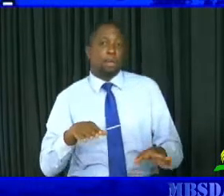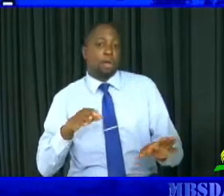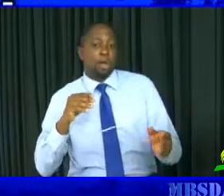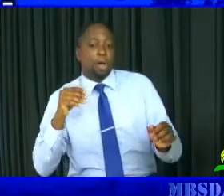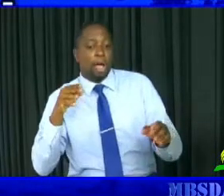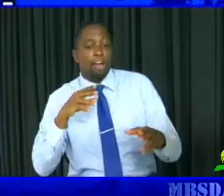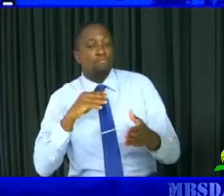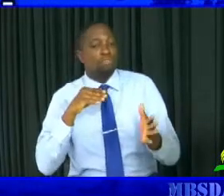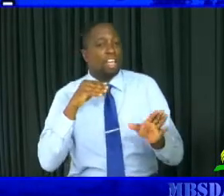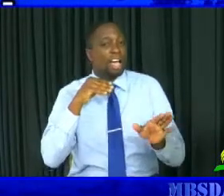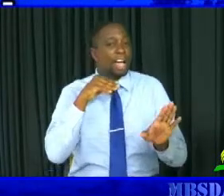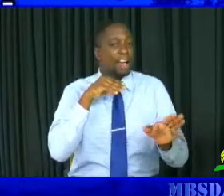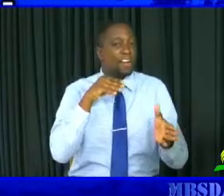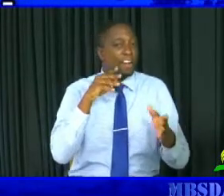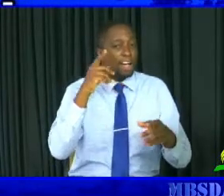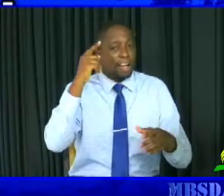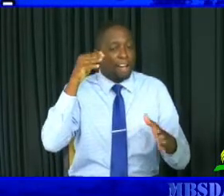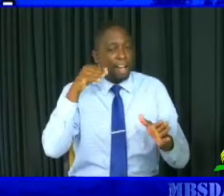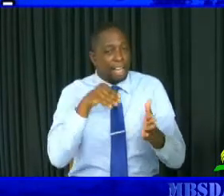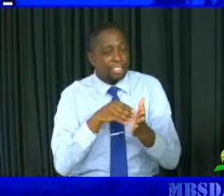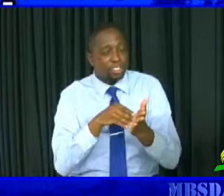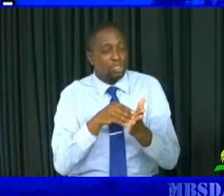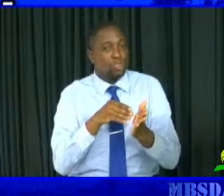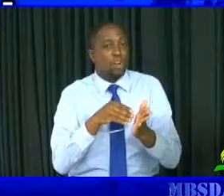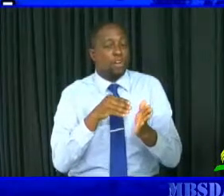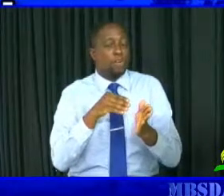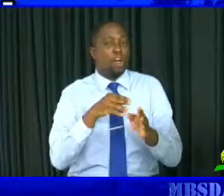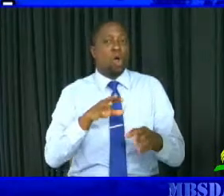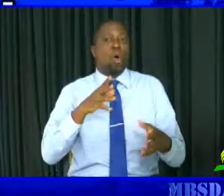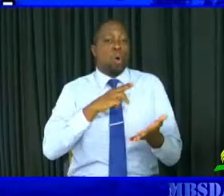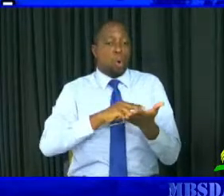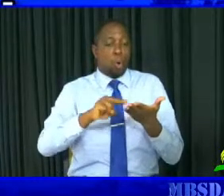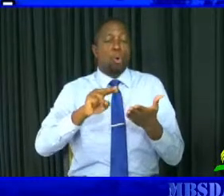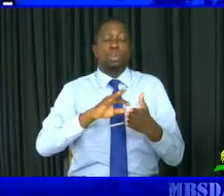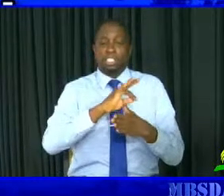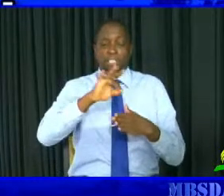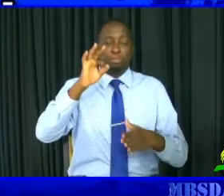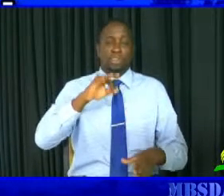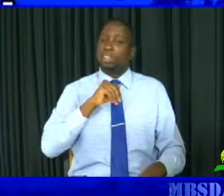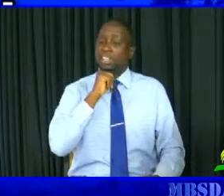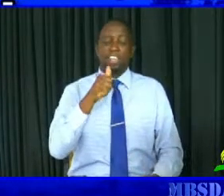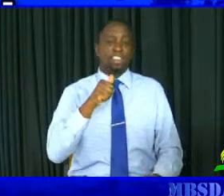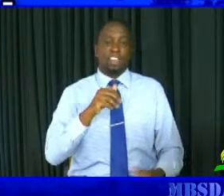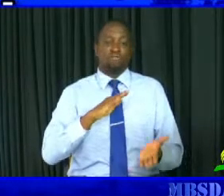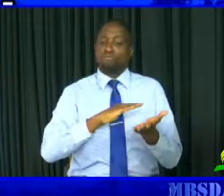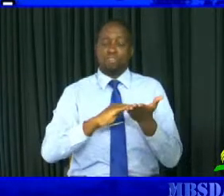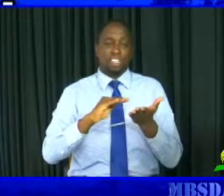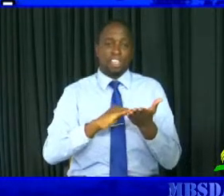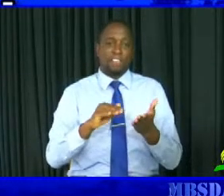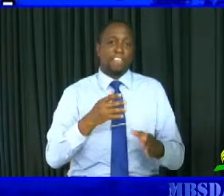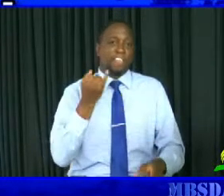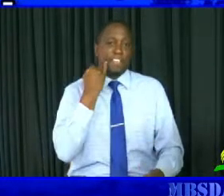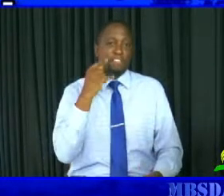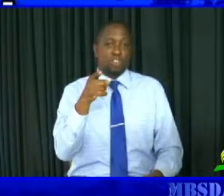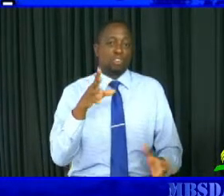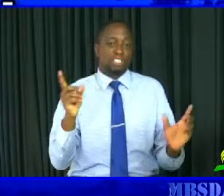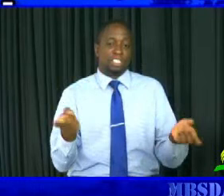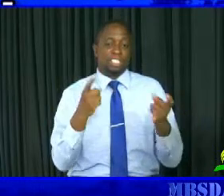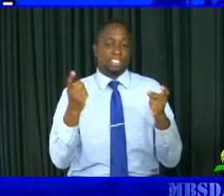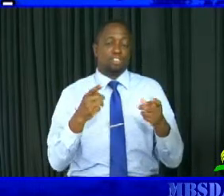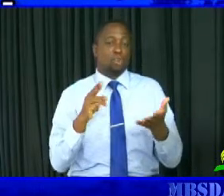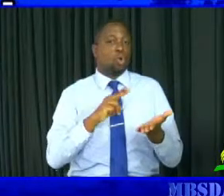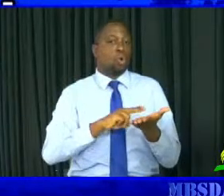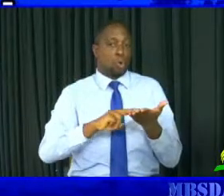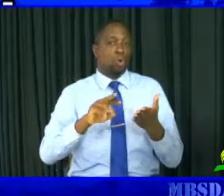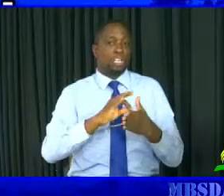And whosoever speaketh a word against the Son of Man, it shall be forgiven him. But whosoever speaketh against the Holy Ghost, it